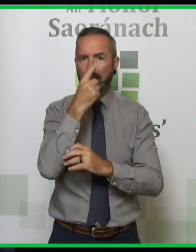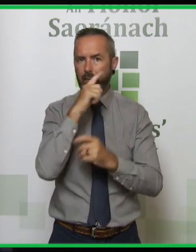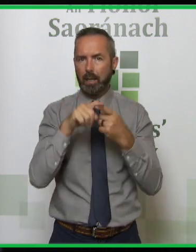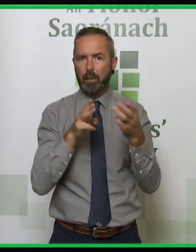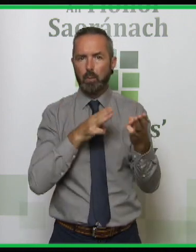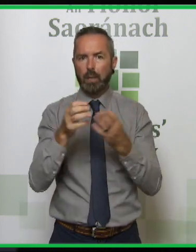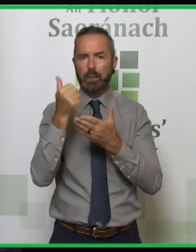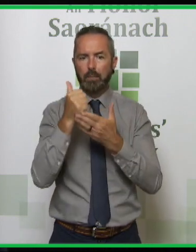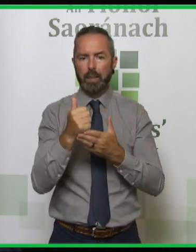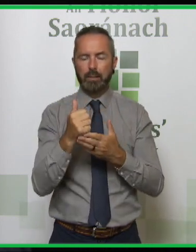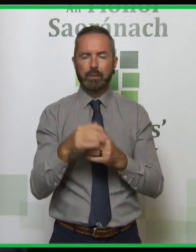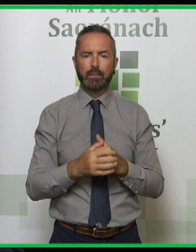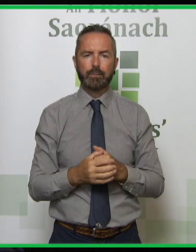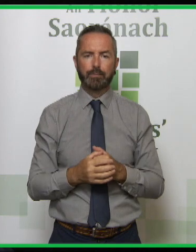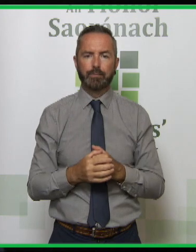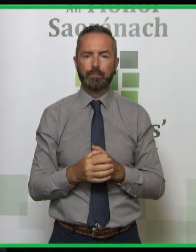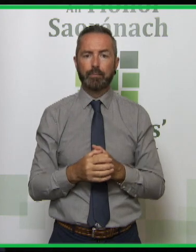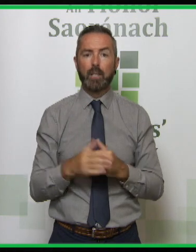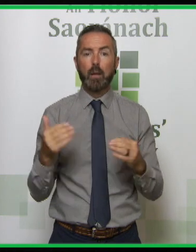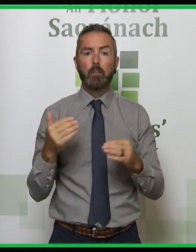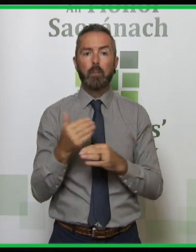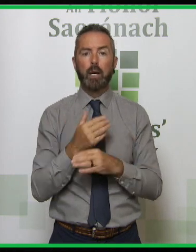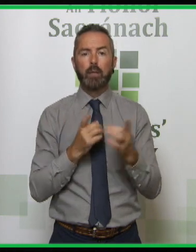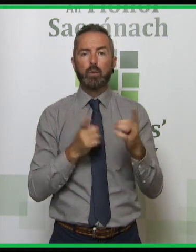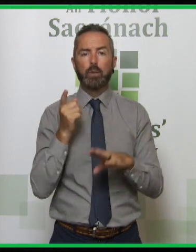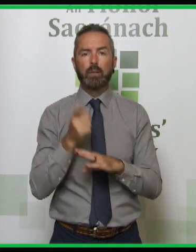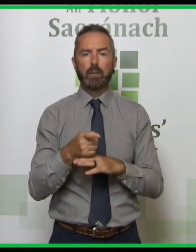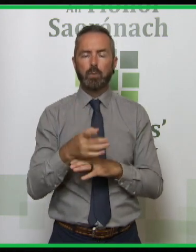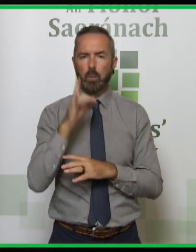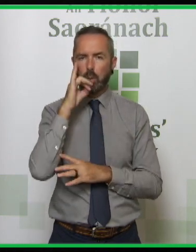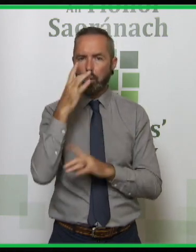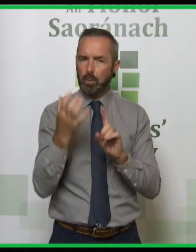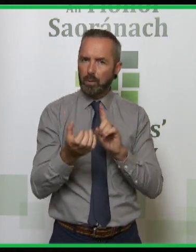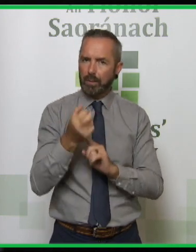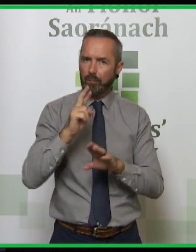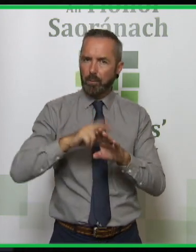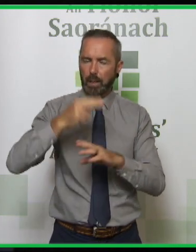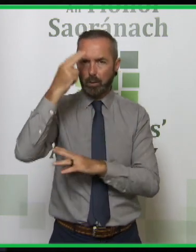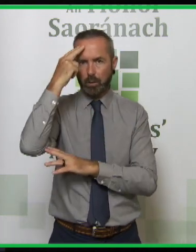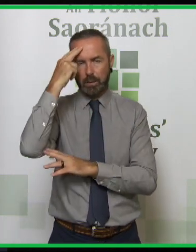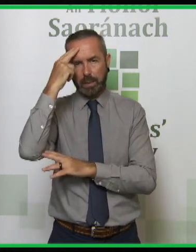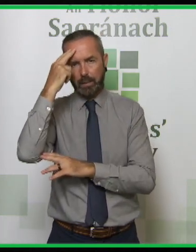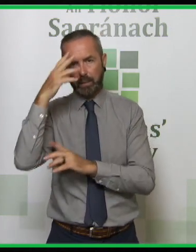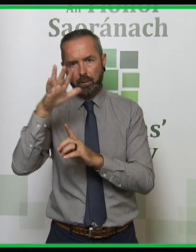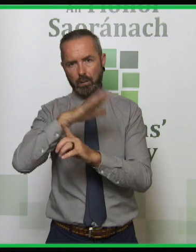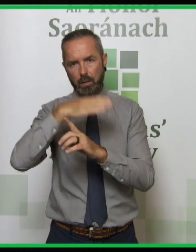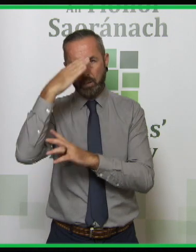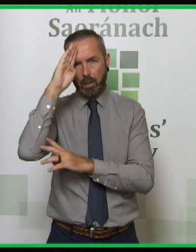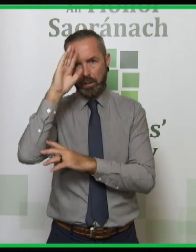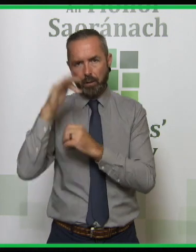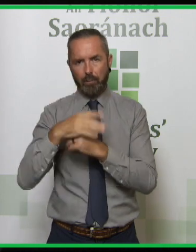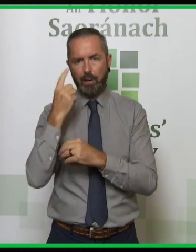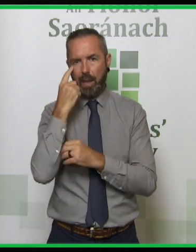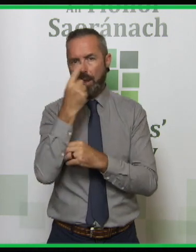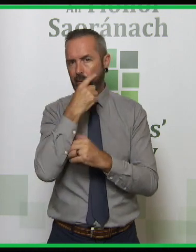out there. Through doing all this work, we really hope to endow a better understanding of evidence-based prevention across the country, because